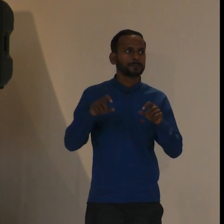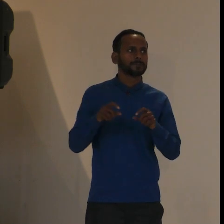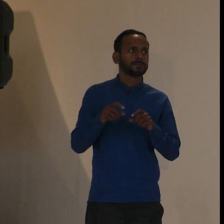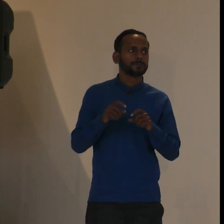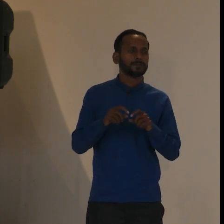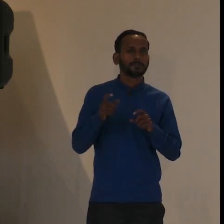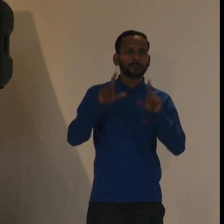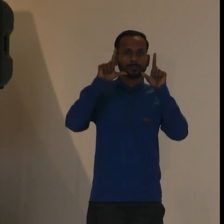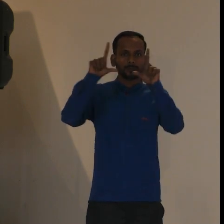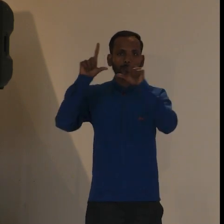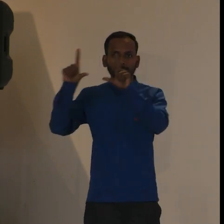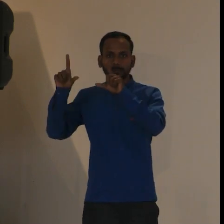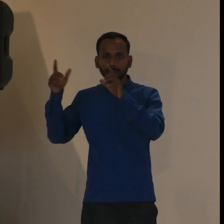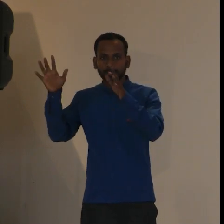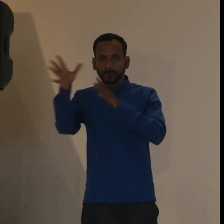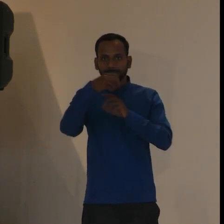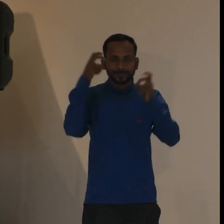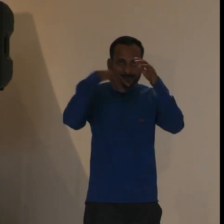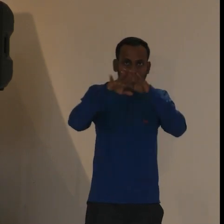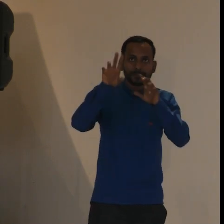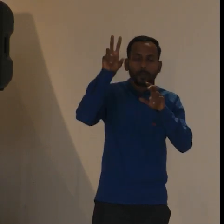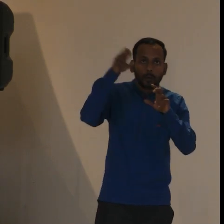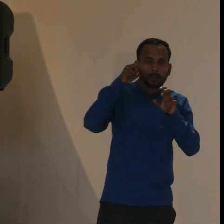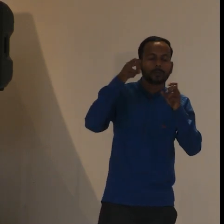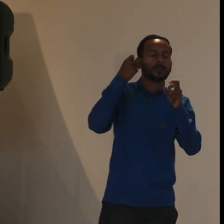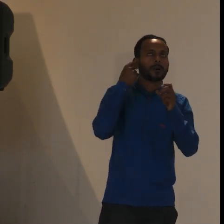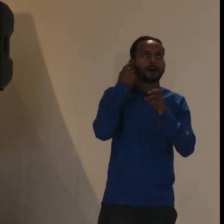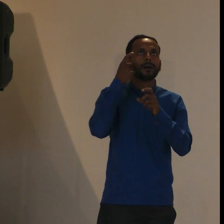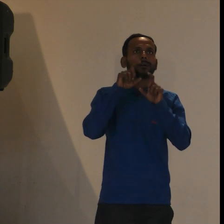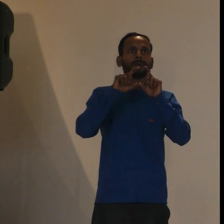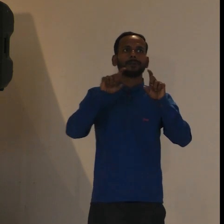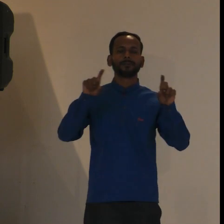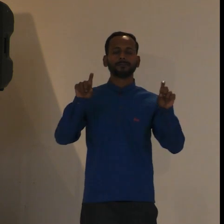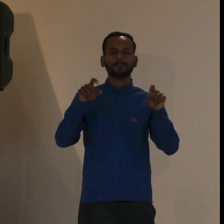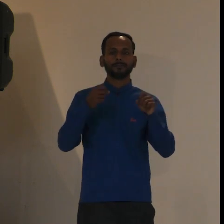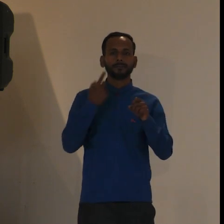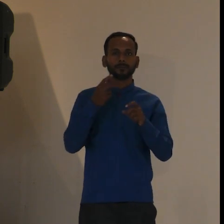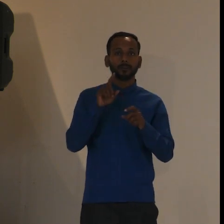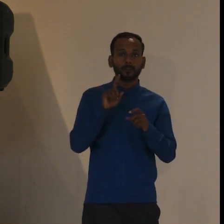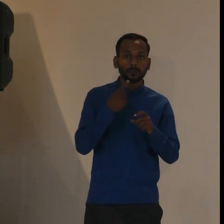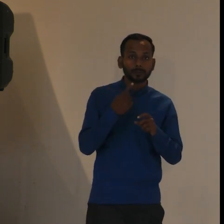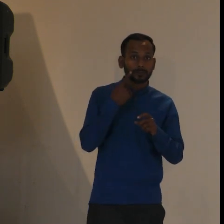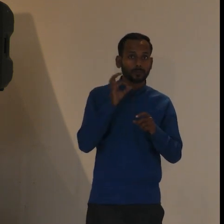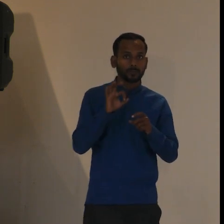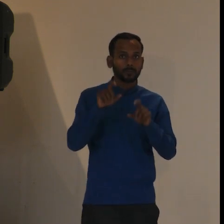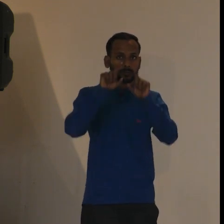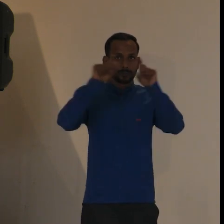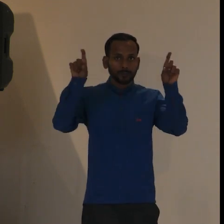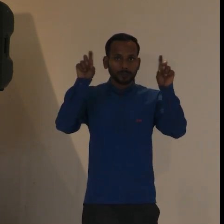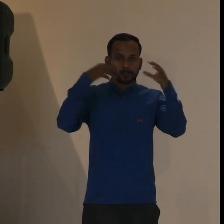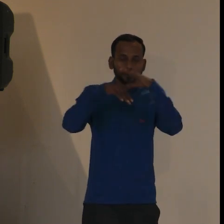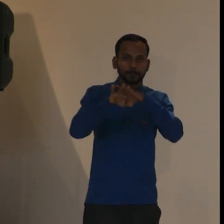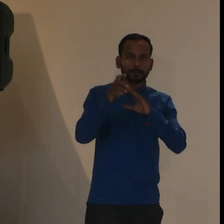beneficiaries of this act within the former colonies. It was to do with the alarming rate of British children and British